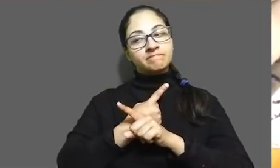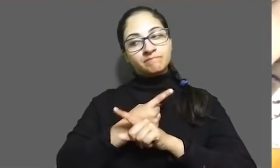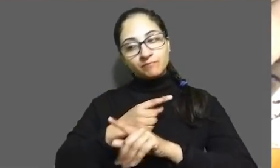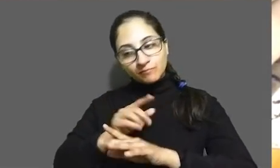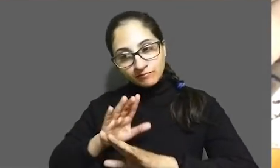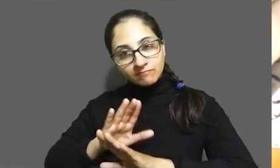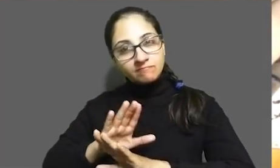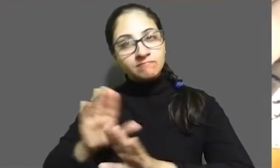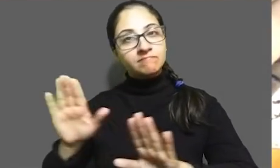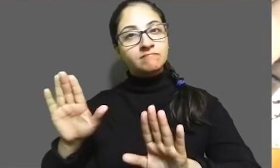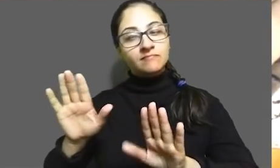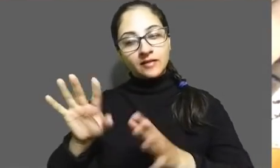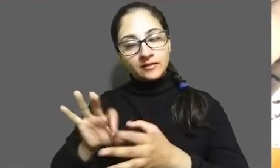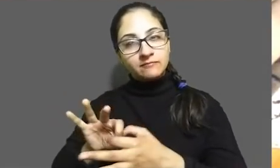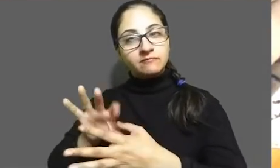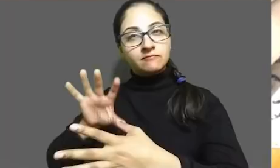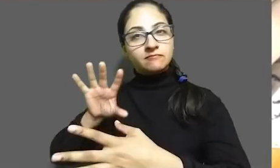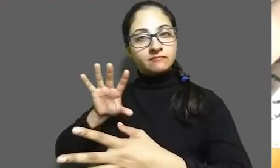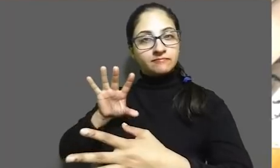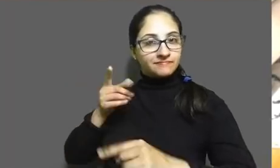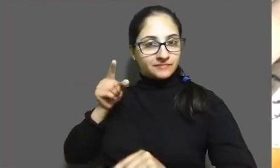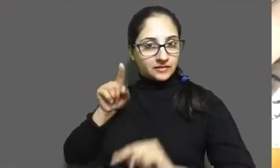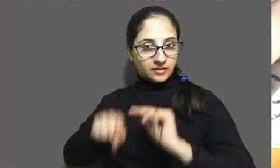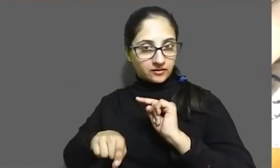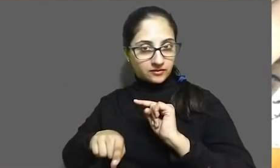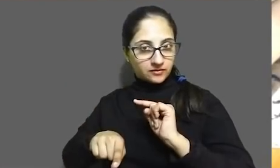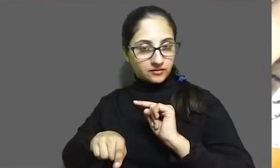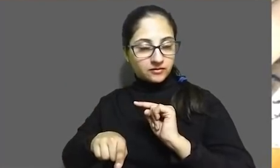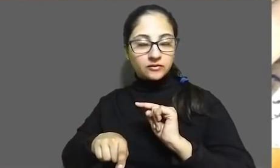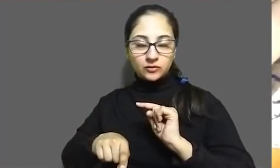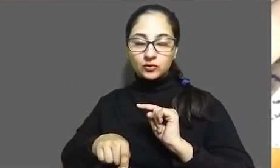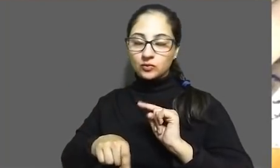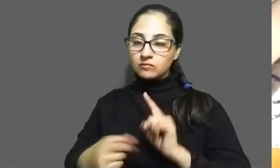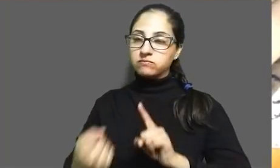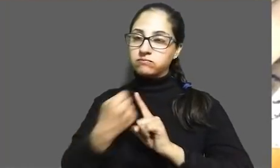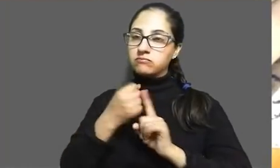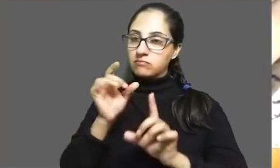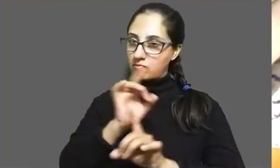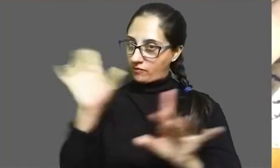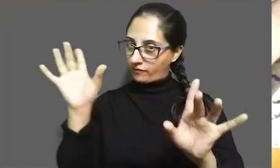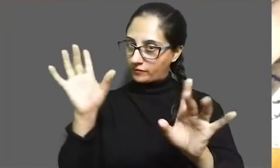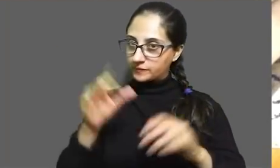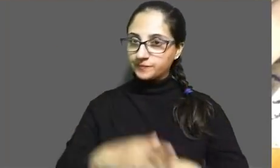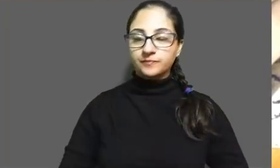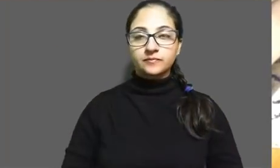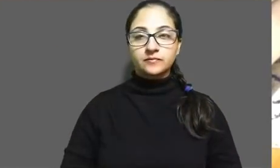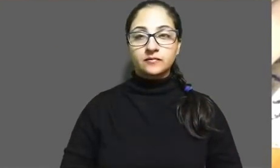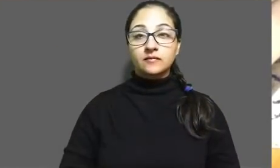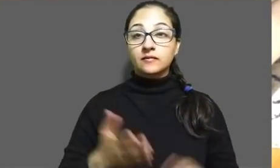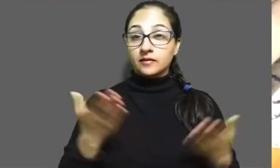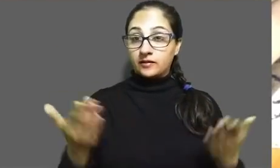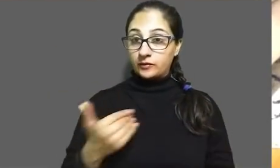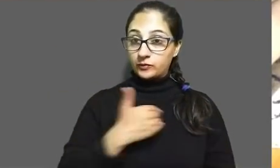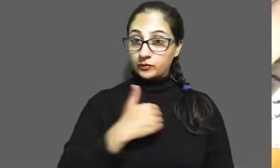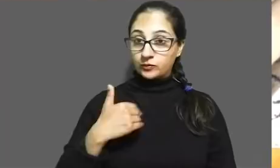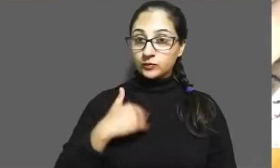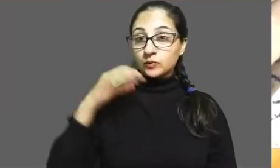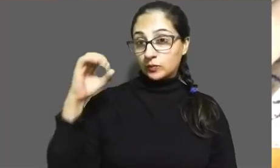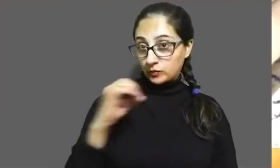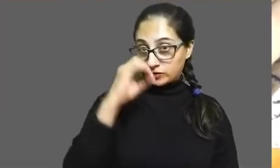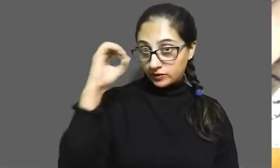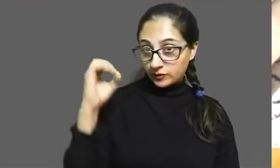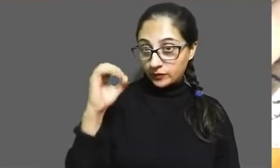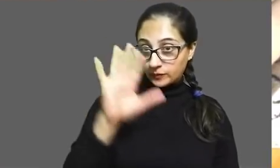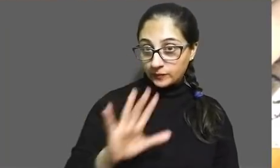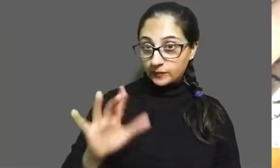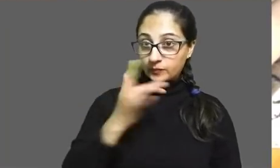Ontario, as in many parts of the country, we are now entering our third wave of infections. And with